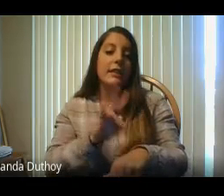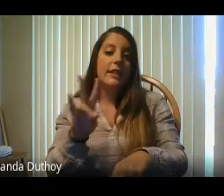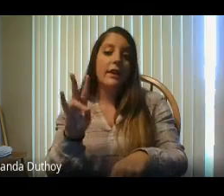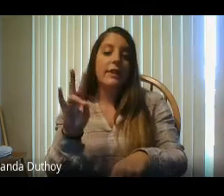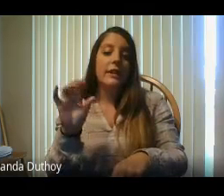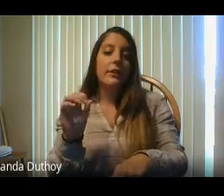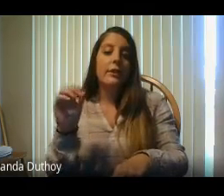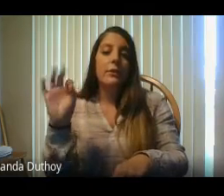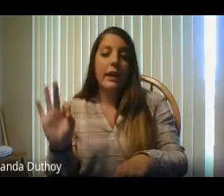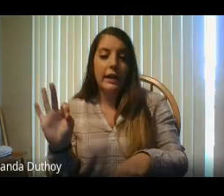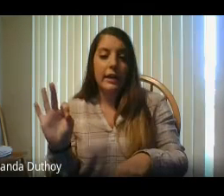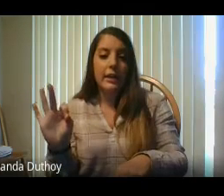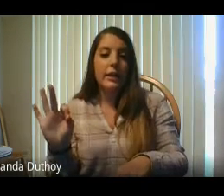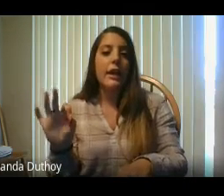say